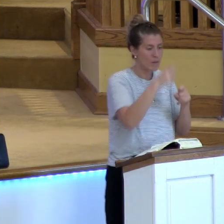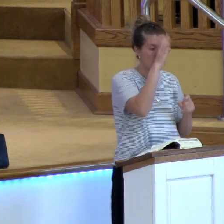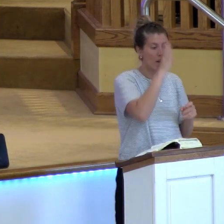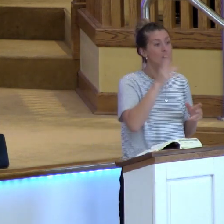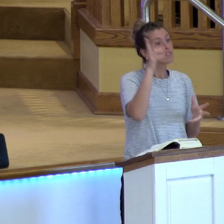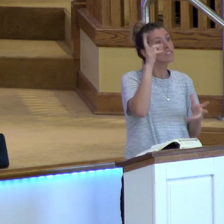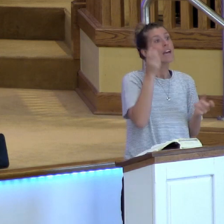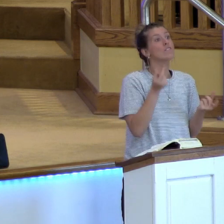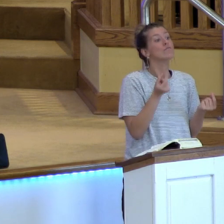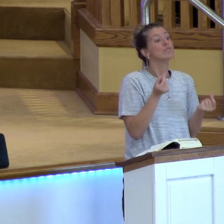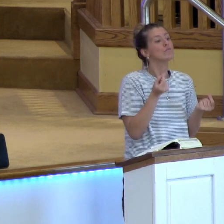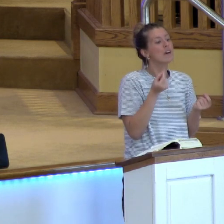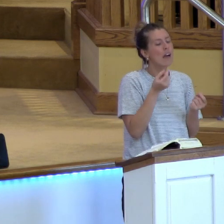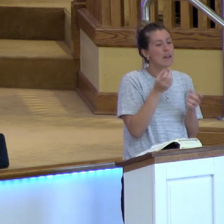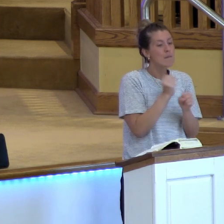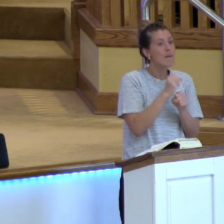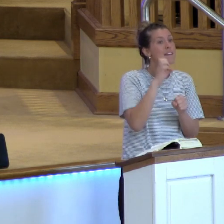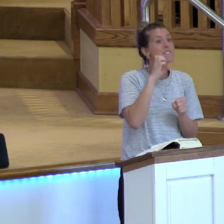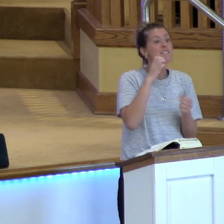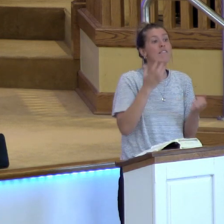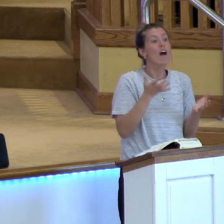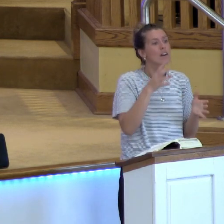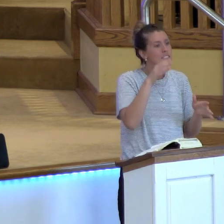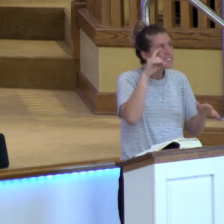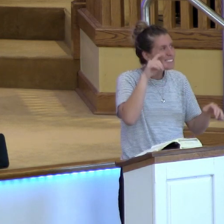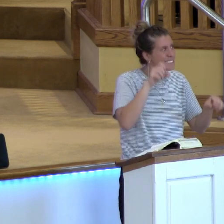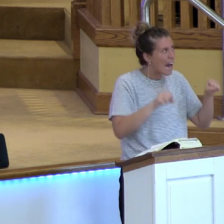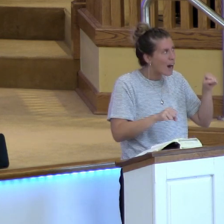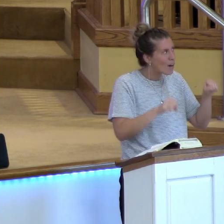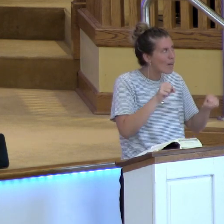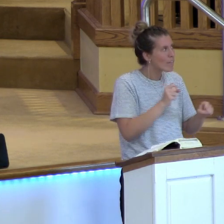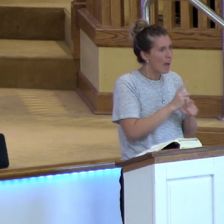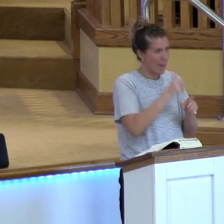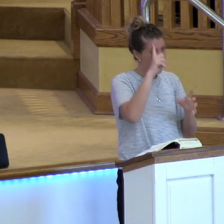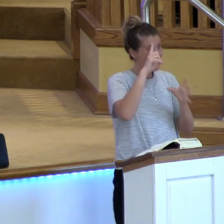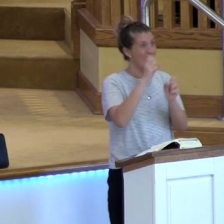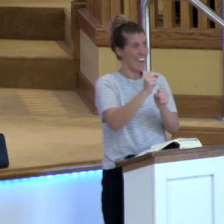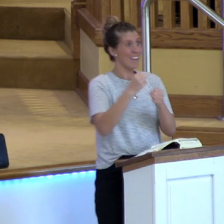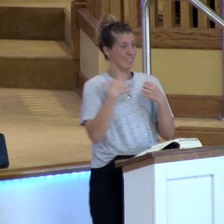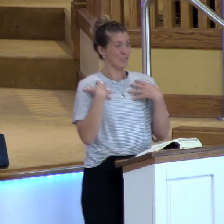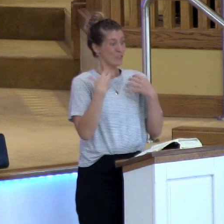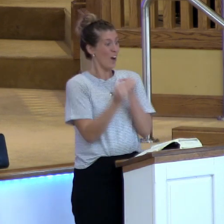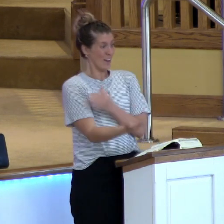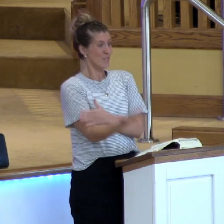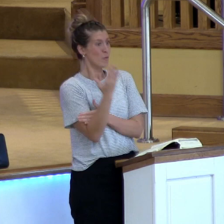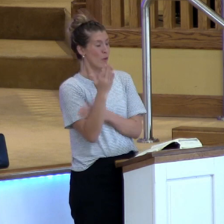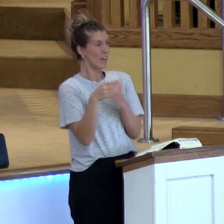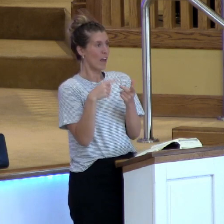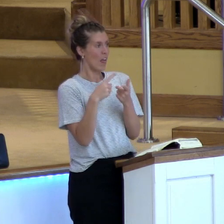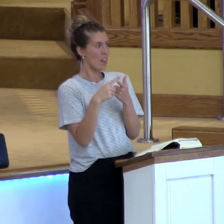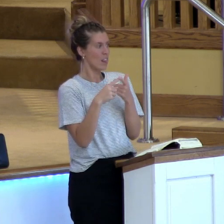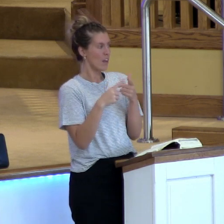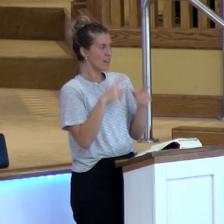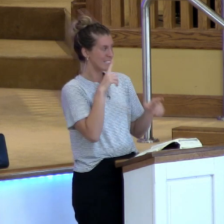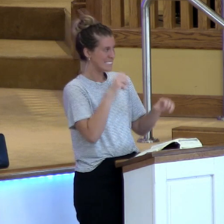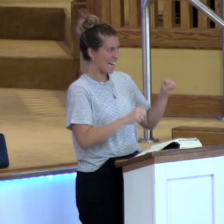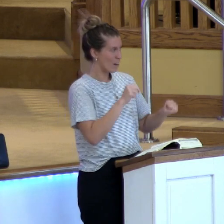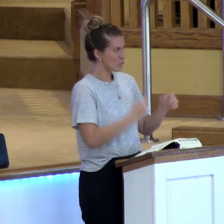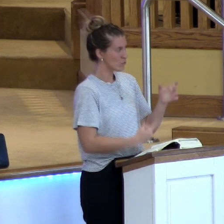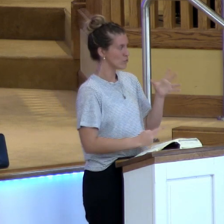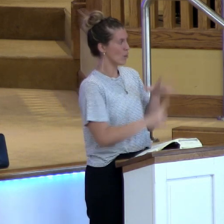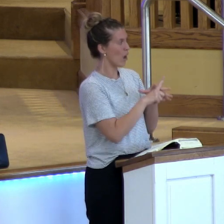Satan, all he did was get her to what? To doubt. Her faith was strong that morning, but when doubt showed